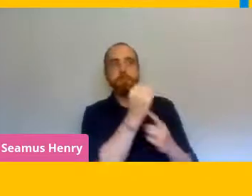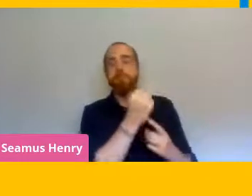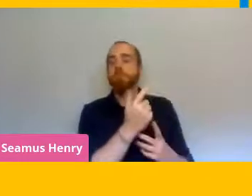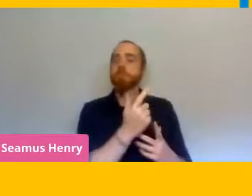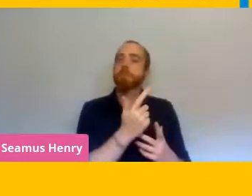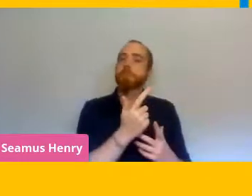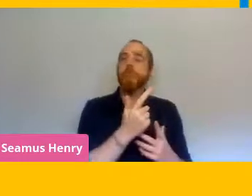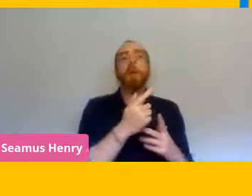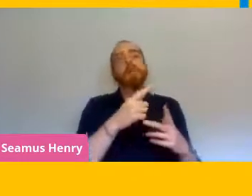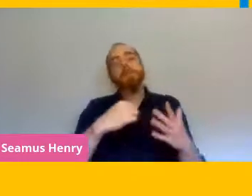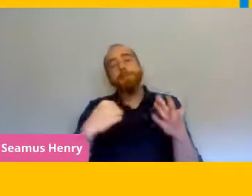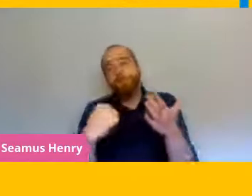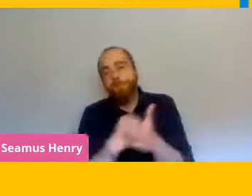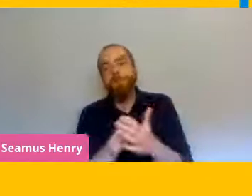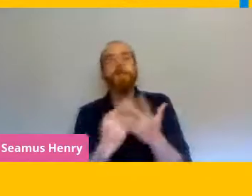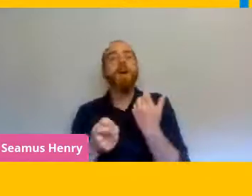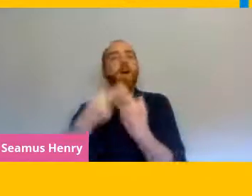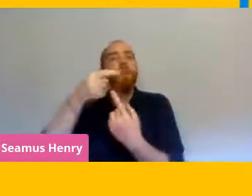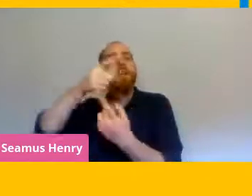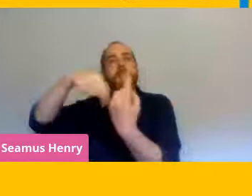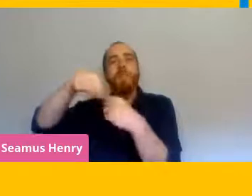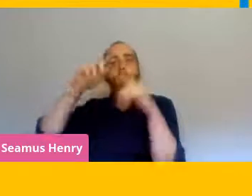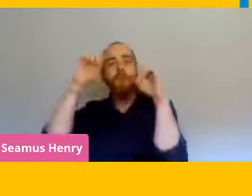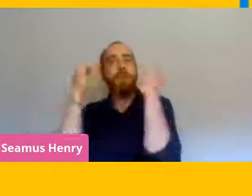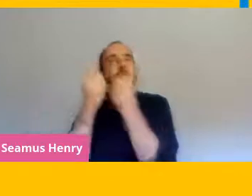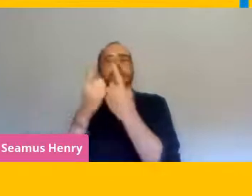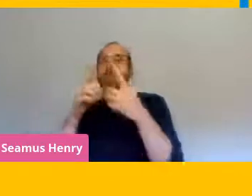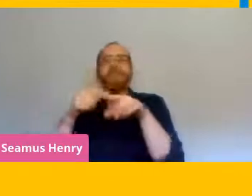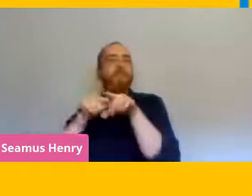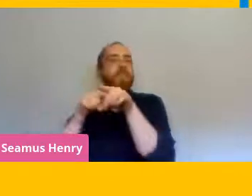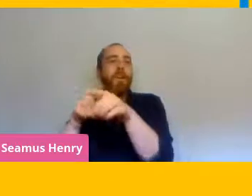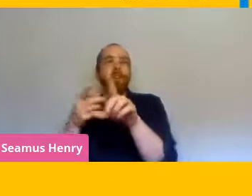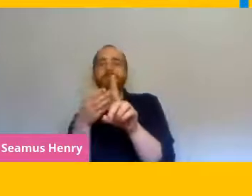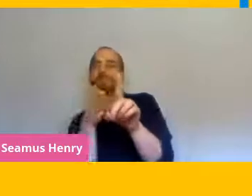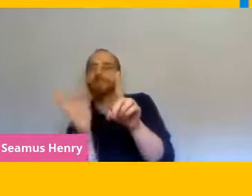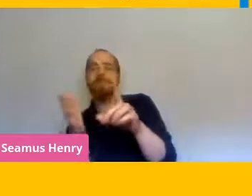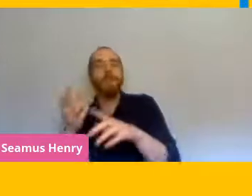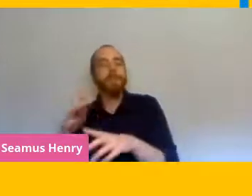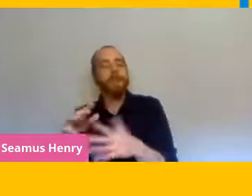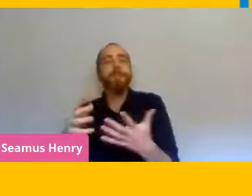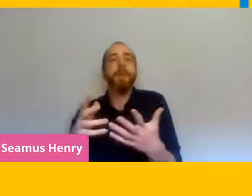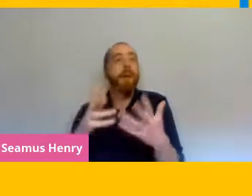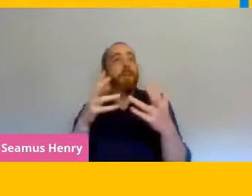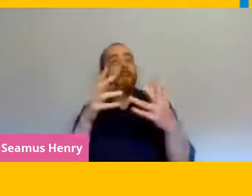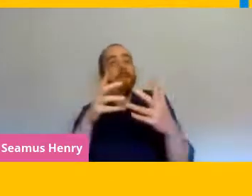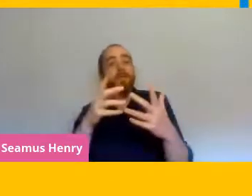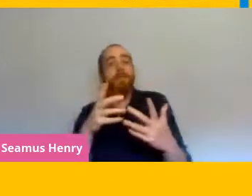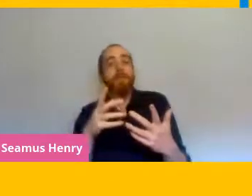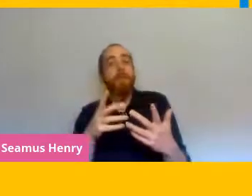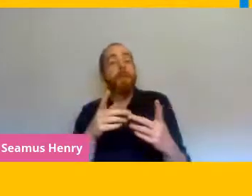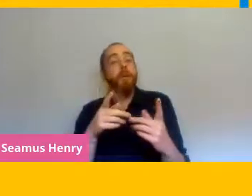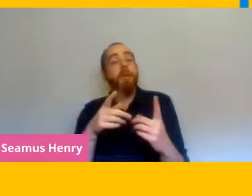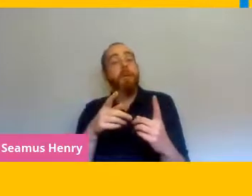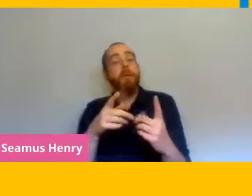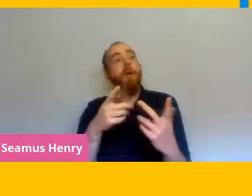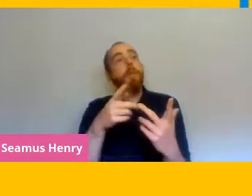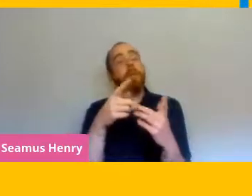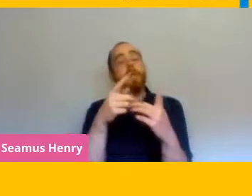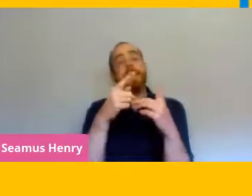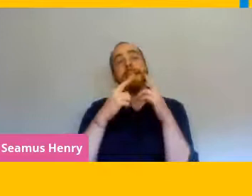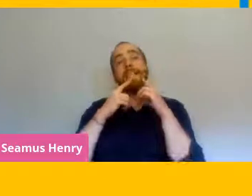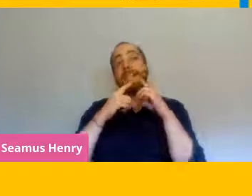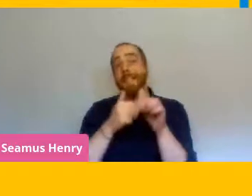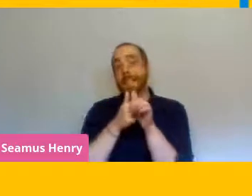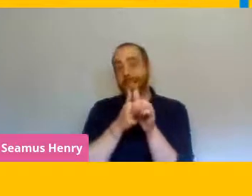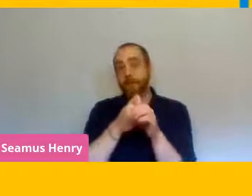hopefully that work was useful for the people in other branches as well, fighting on that issue. So for graduate teaching assistants, GTAs,